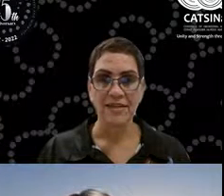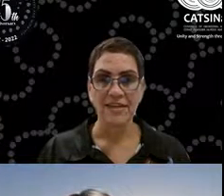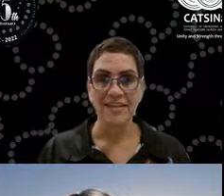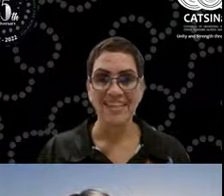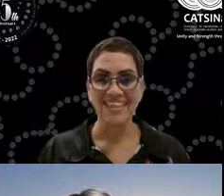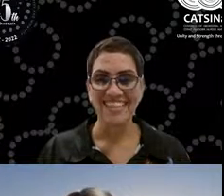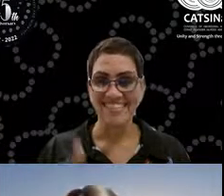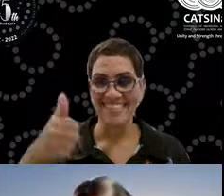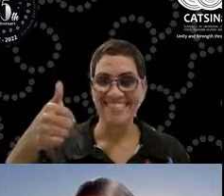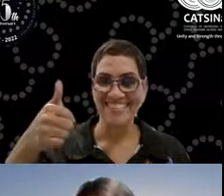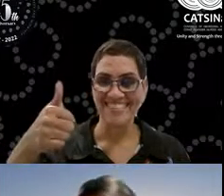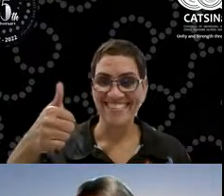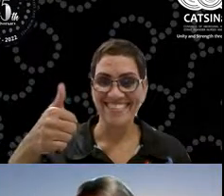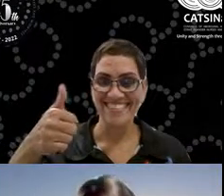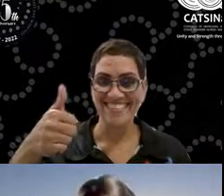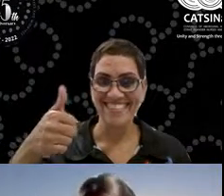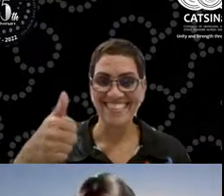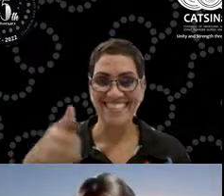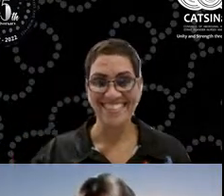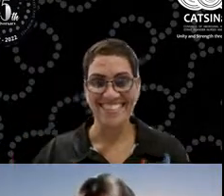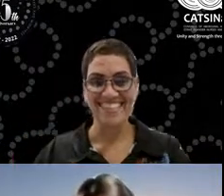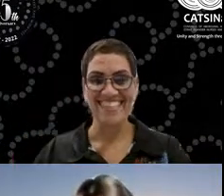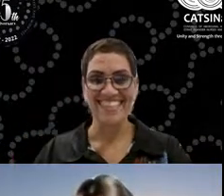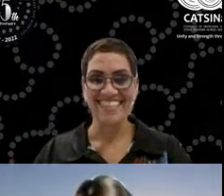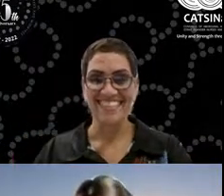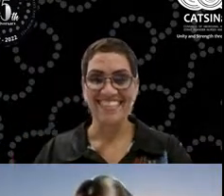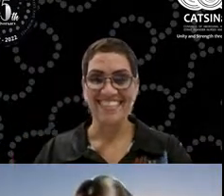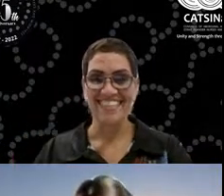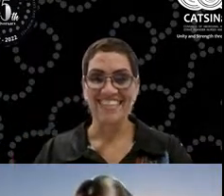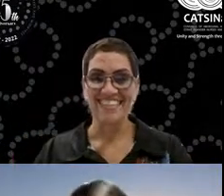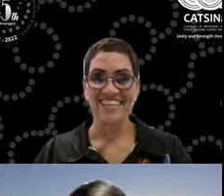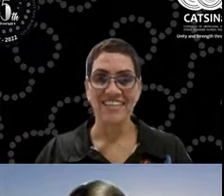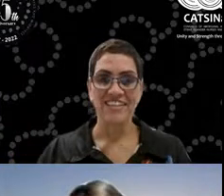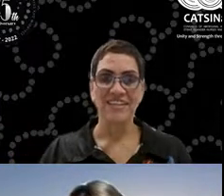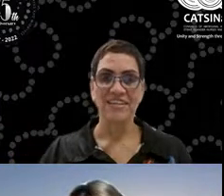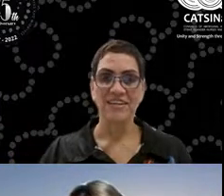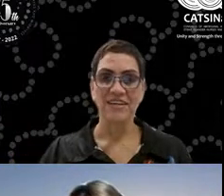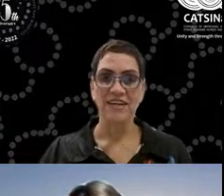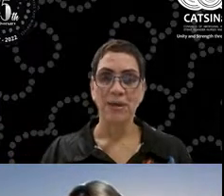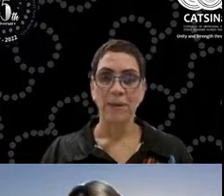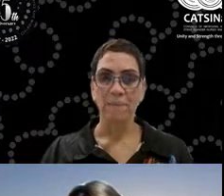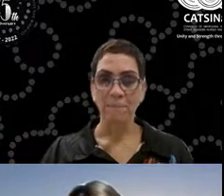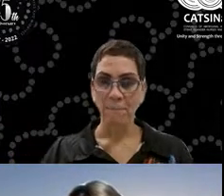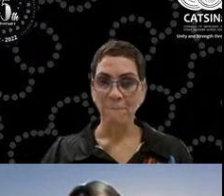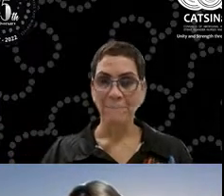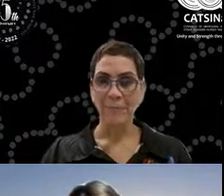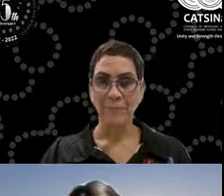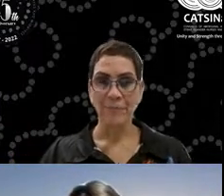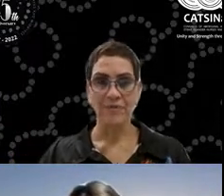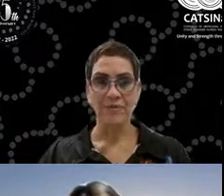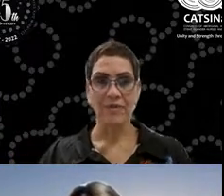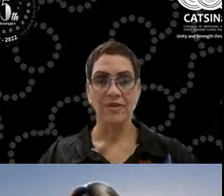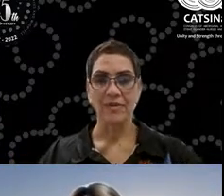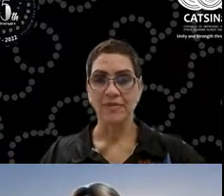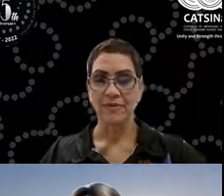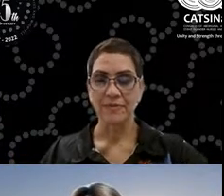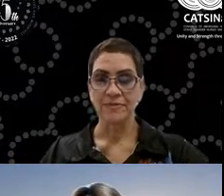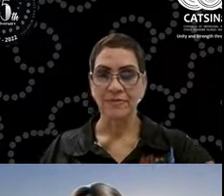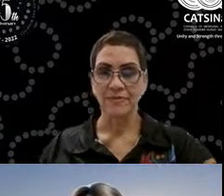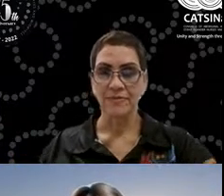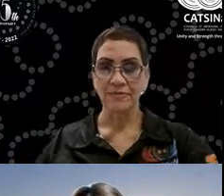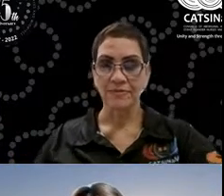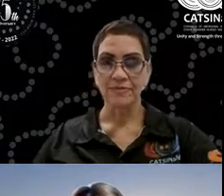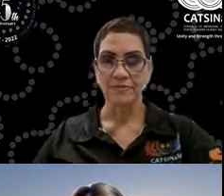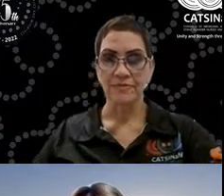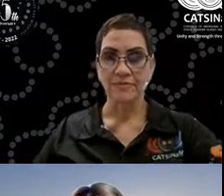Dulcie Flower. I'm of Torres Strait descent. My family has originated from Darnley Island